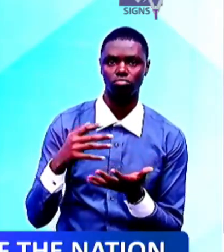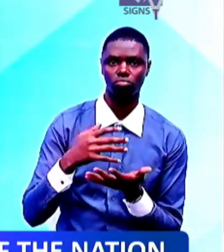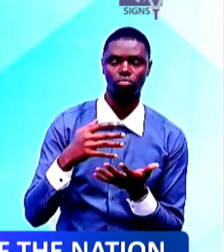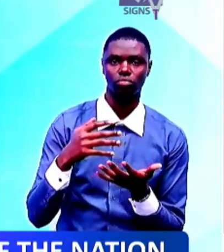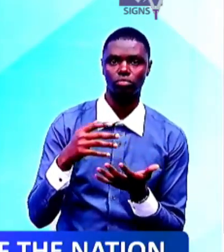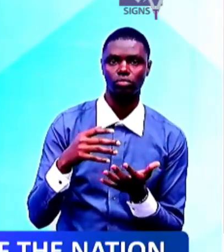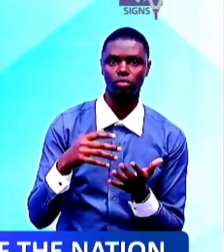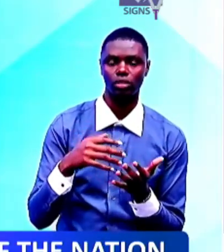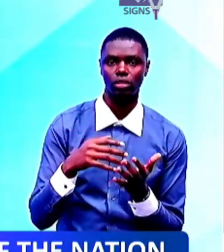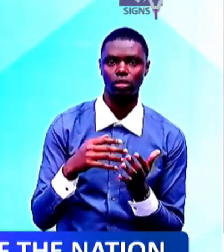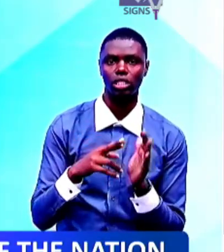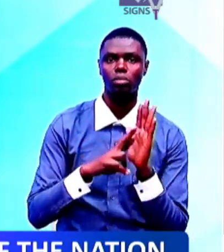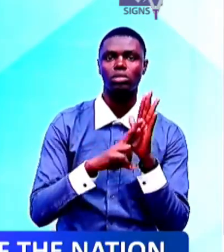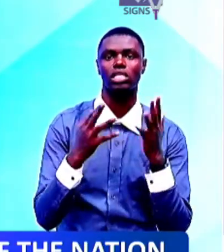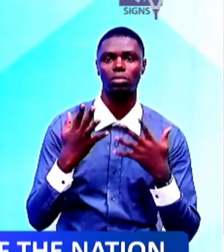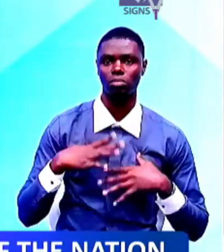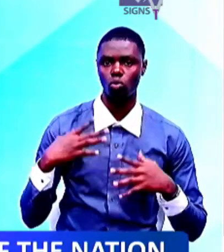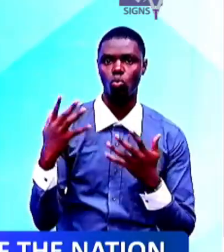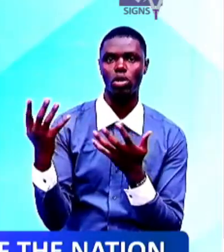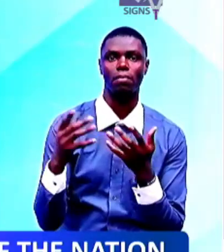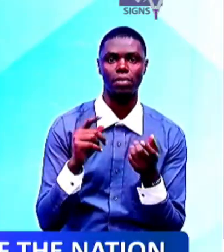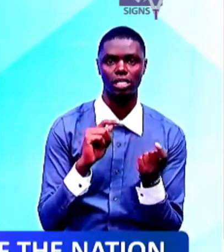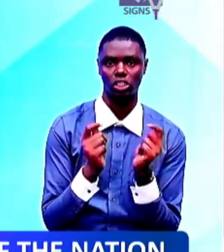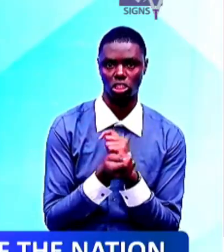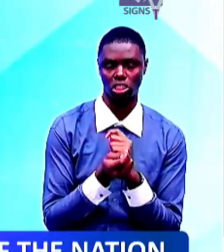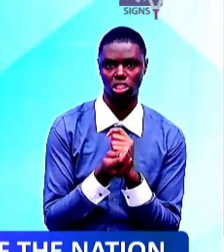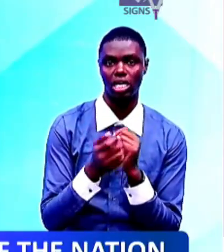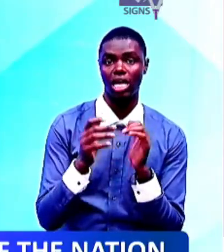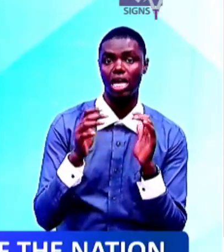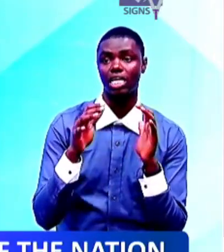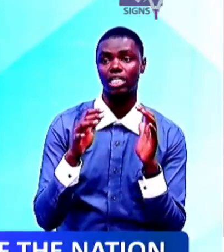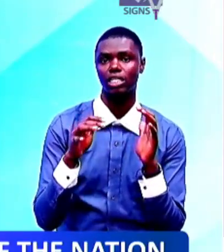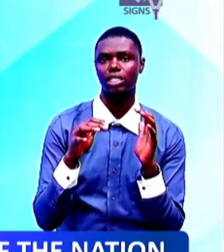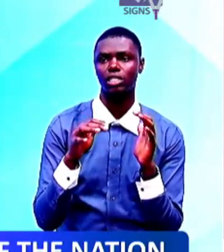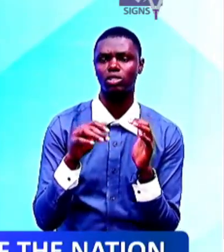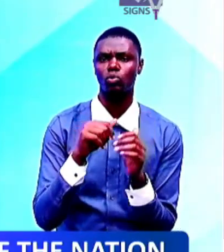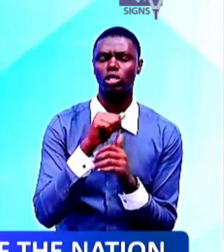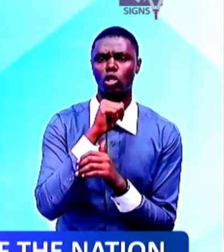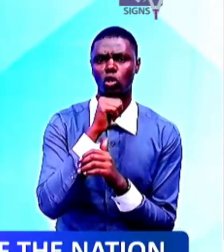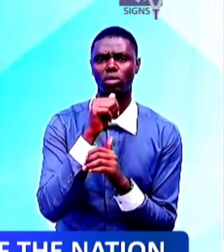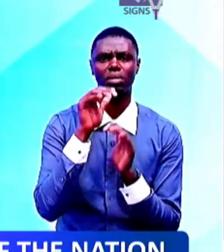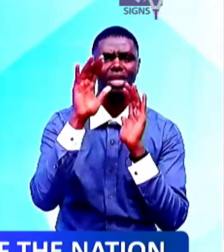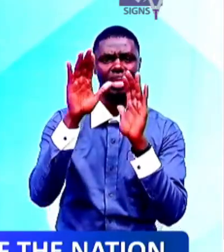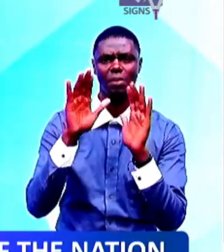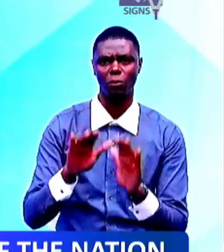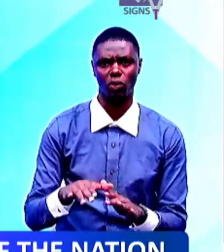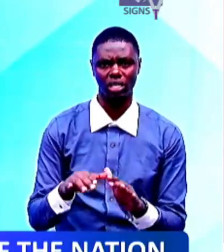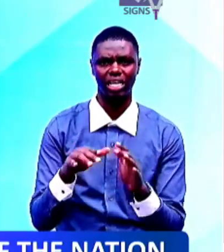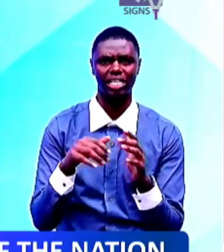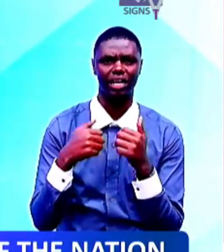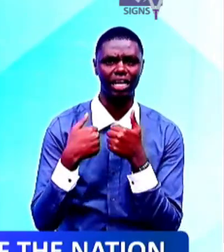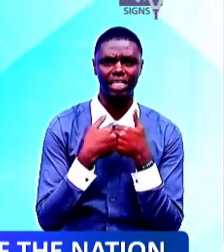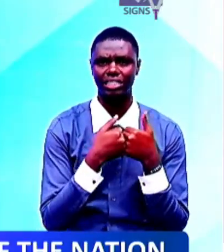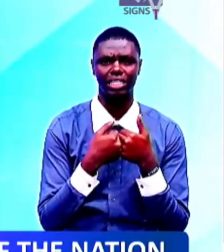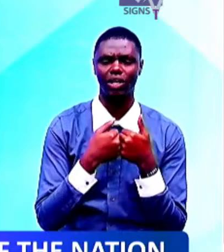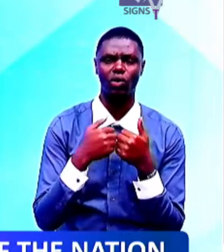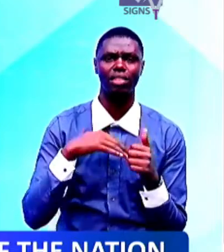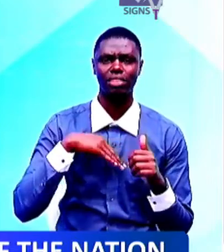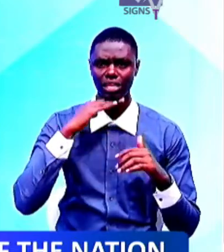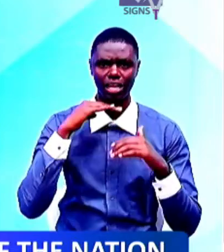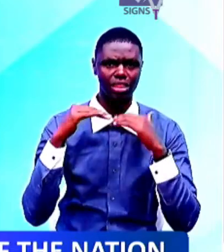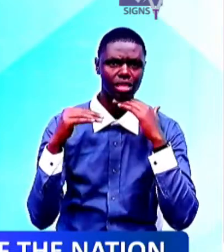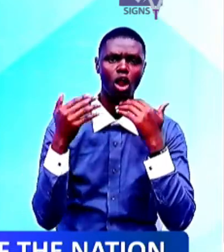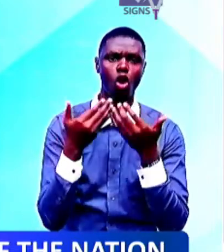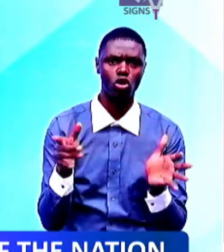bring changes. For example, it's going to be not meaningful struggle and the death that we have